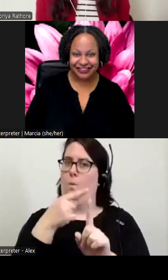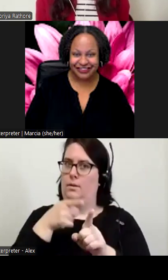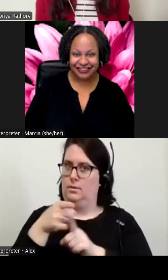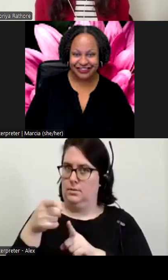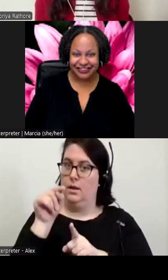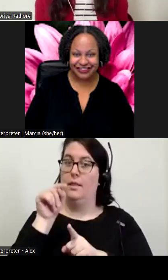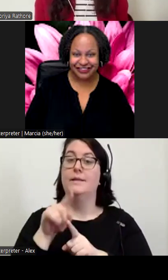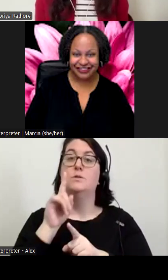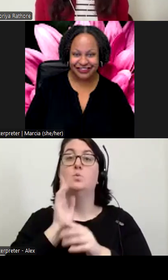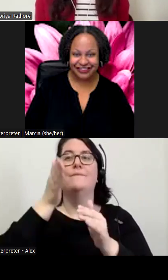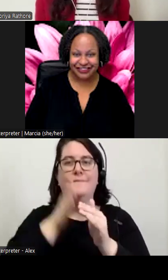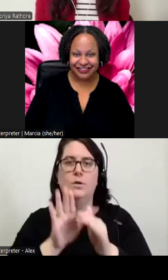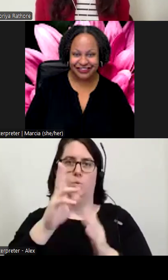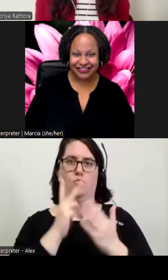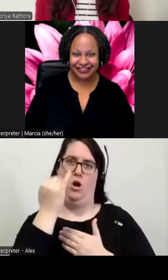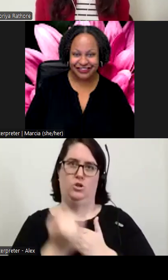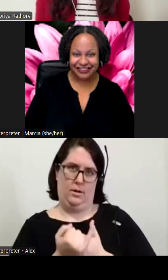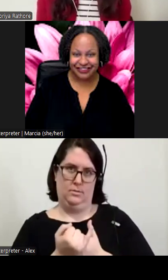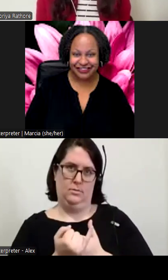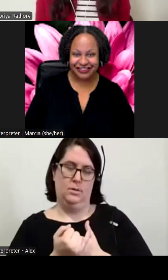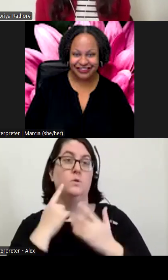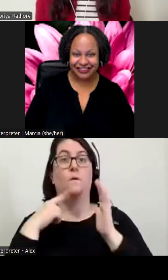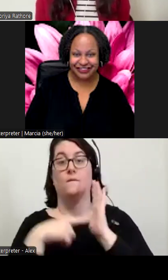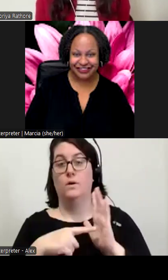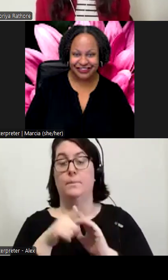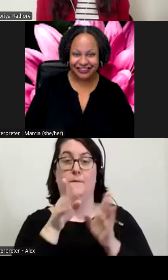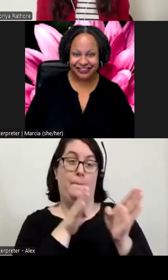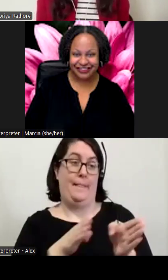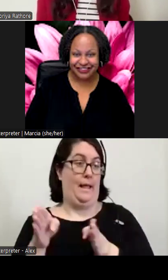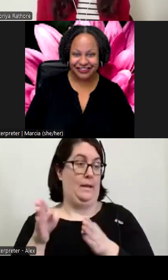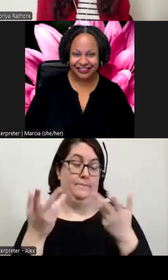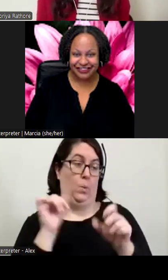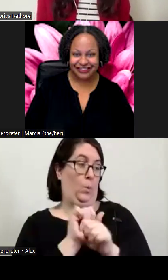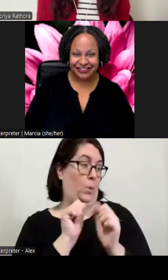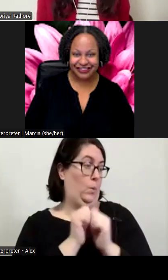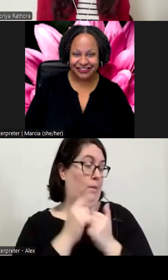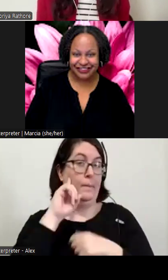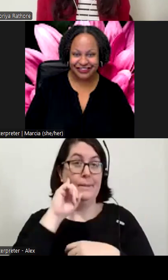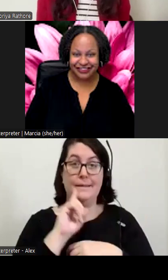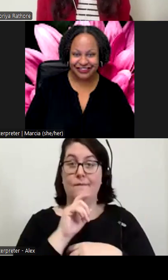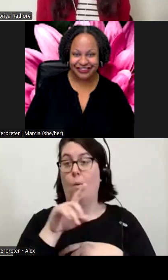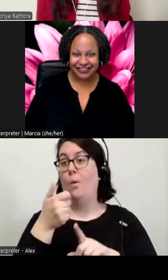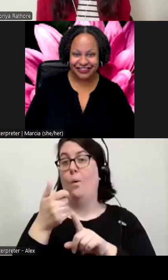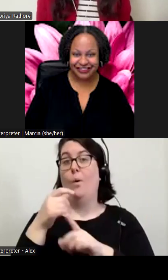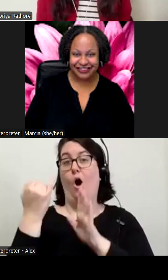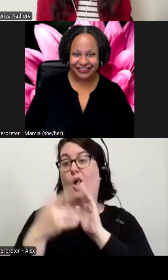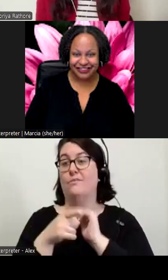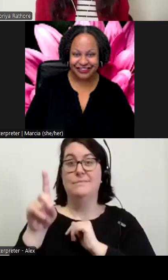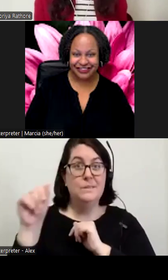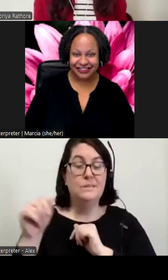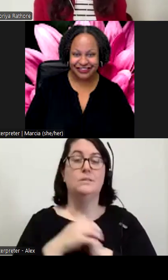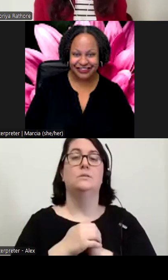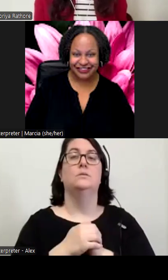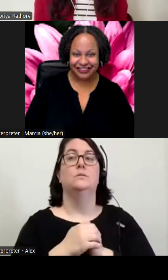to complete your project. So let's say you're planning to work with a deaf or disabled artist in the course of your